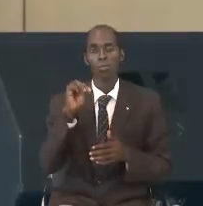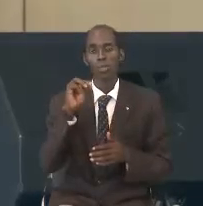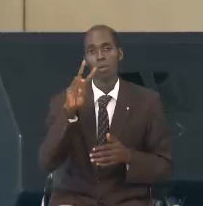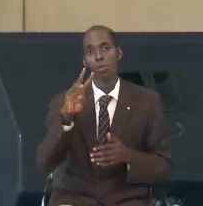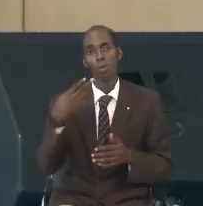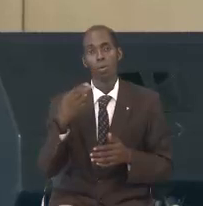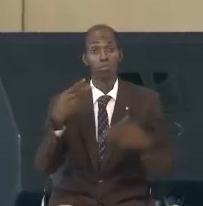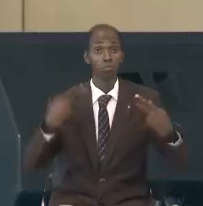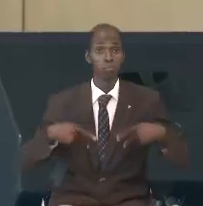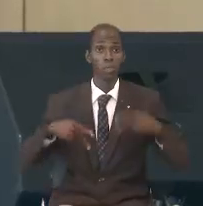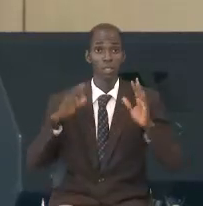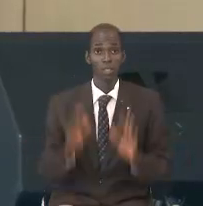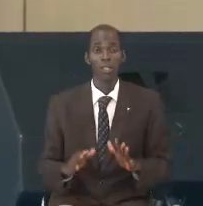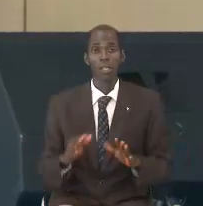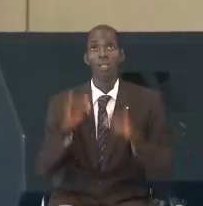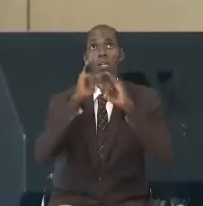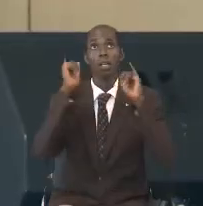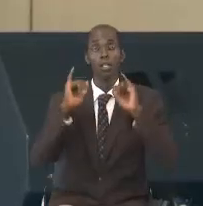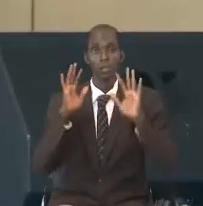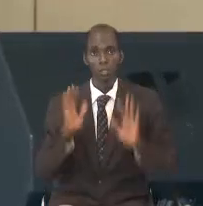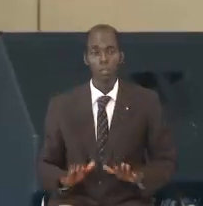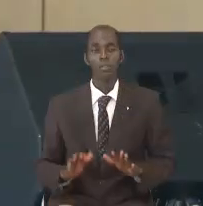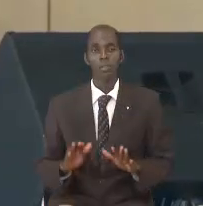the idolaters and